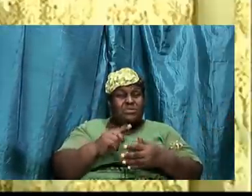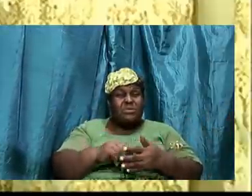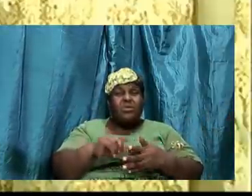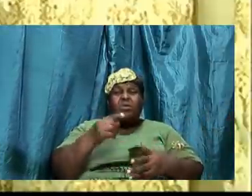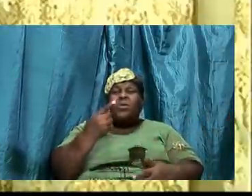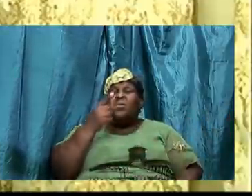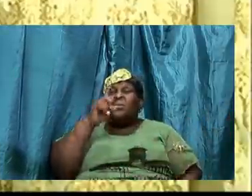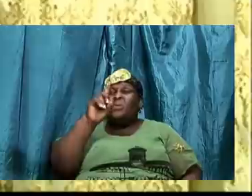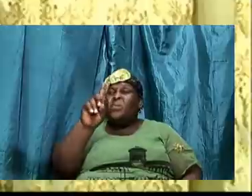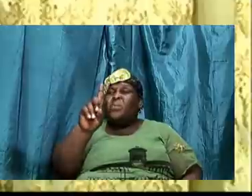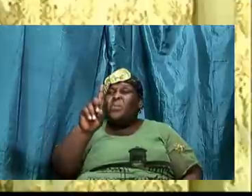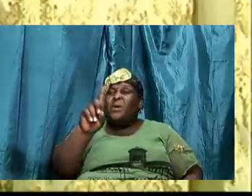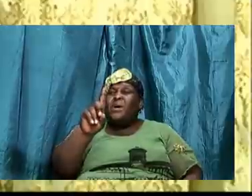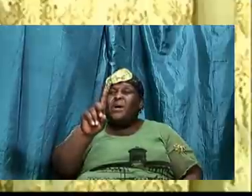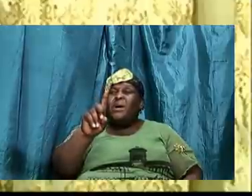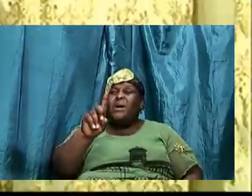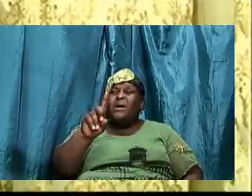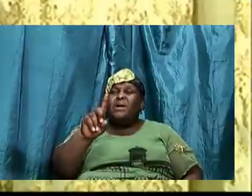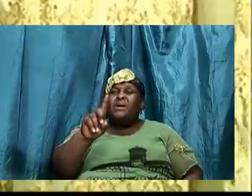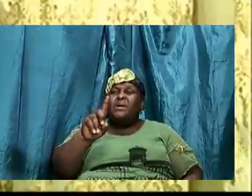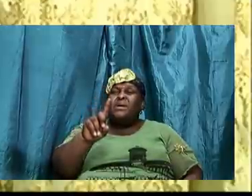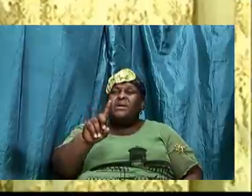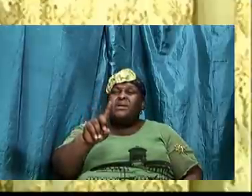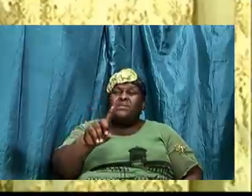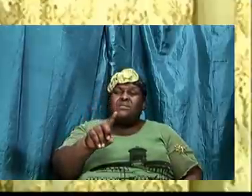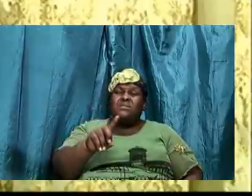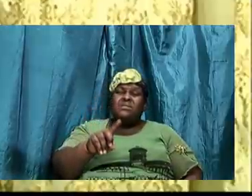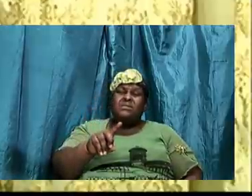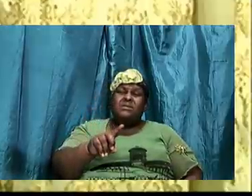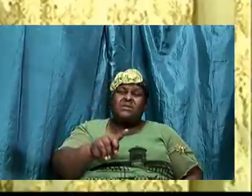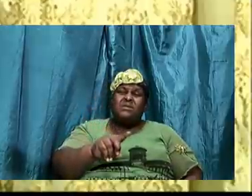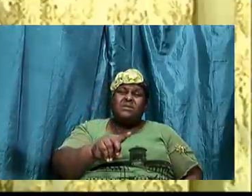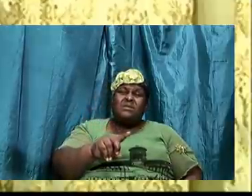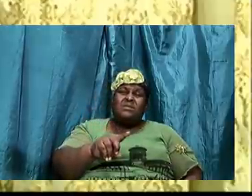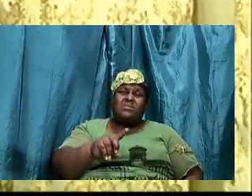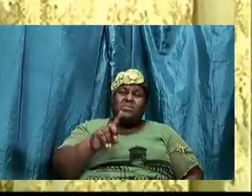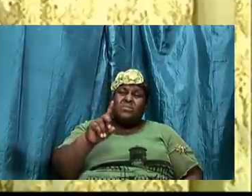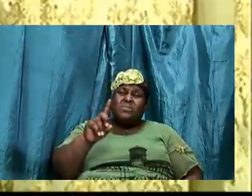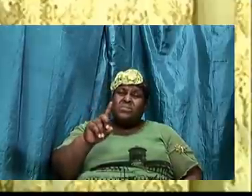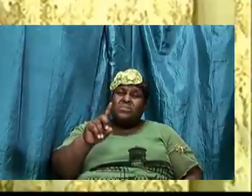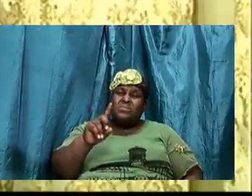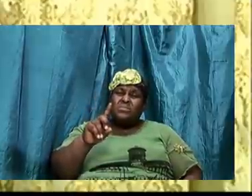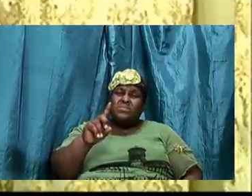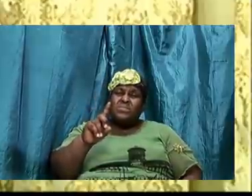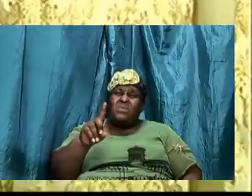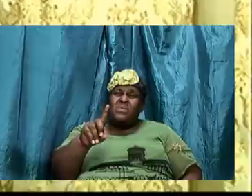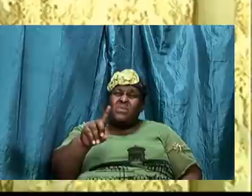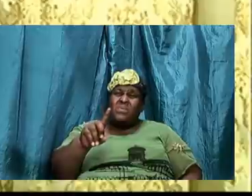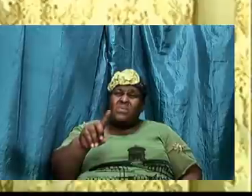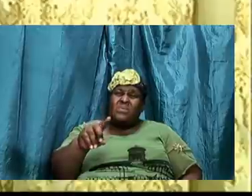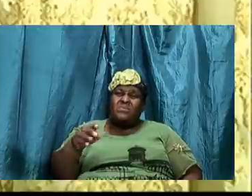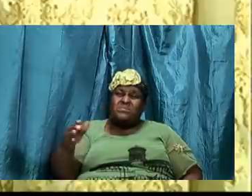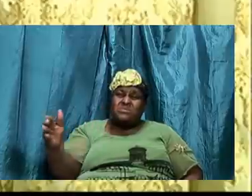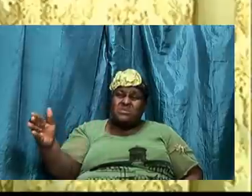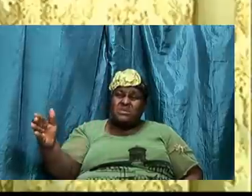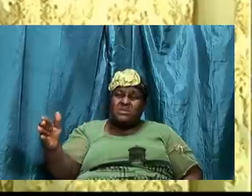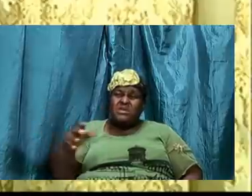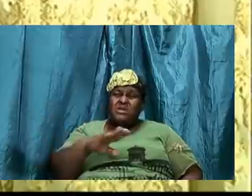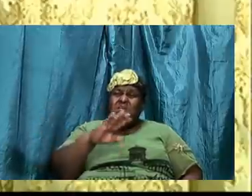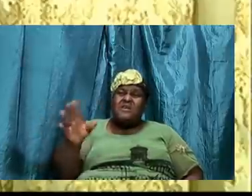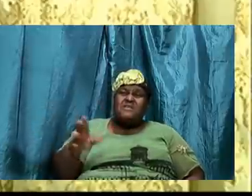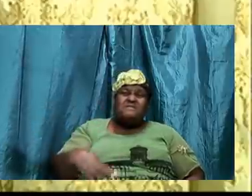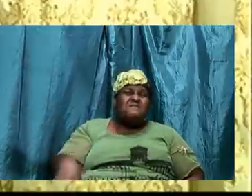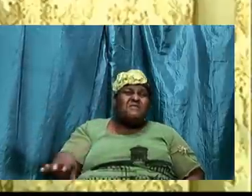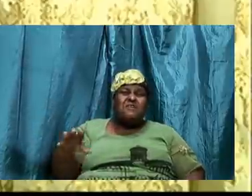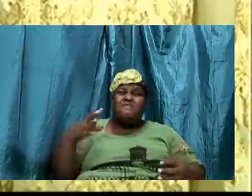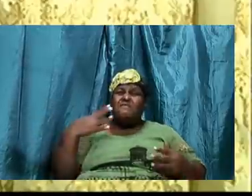only one set did not fall, and that is the seraphims. But everything